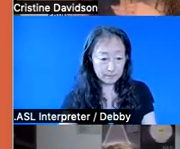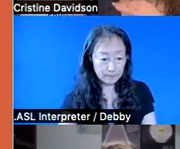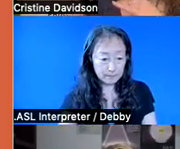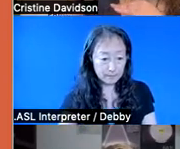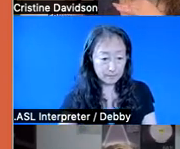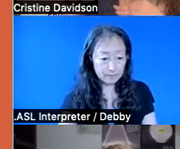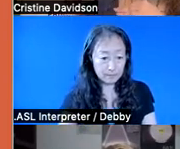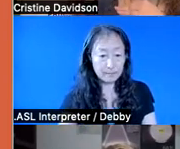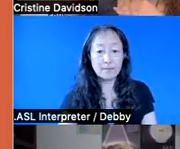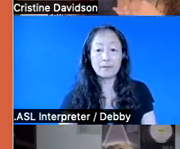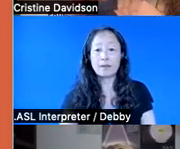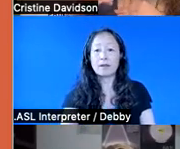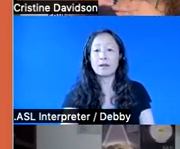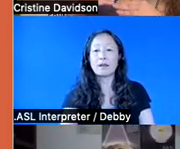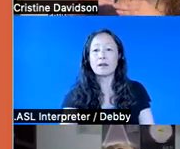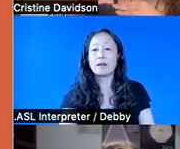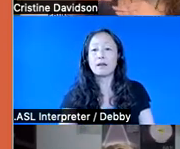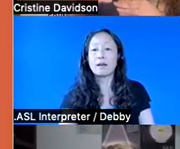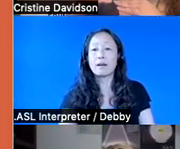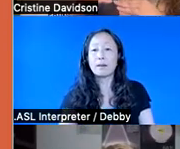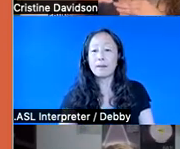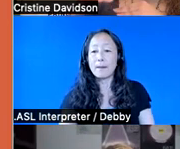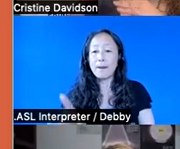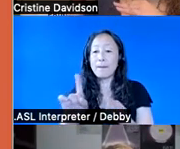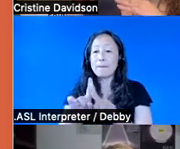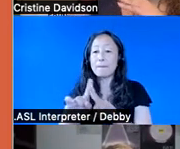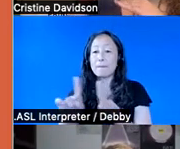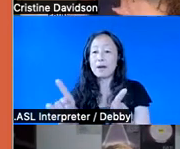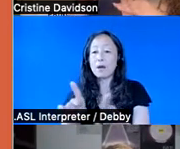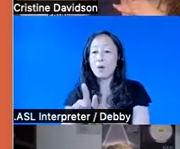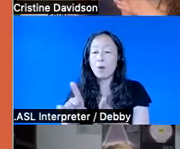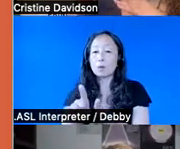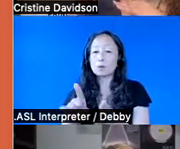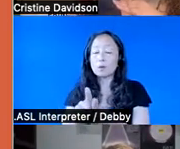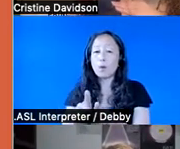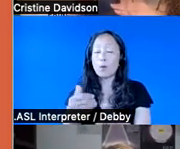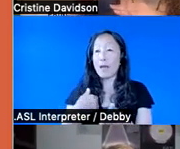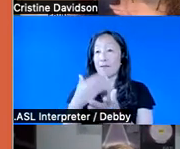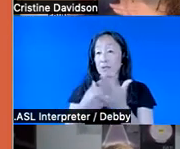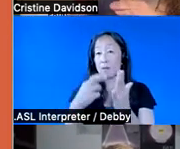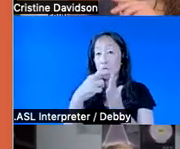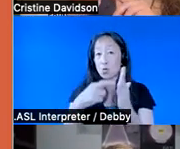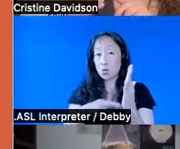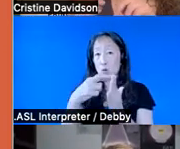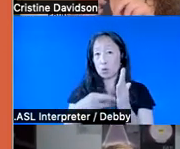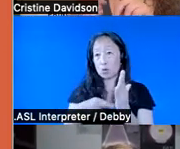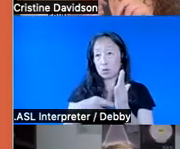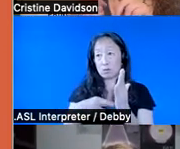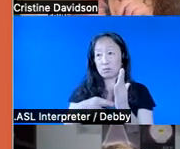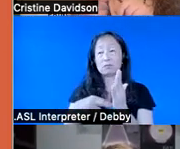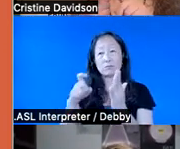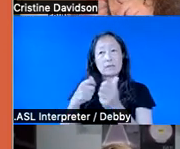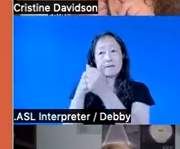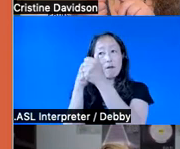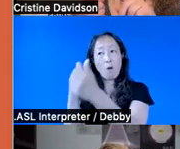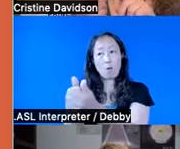But there's also some rules that apply in order for that confidentiality or that privileged communication to be intact. So